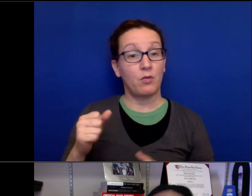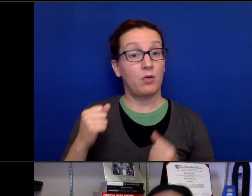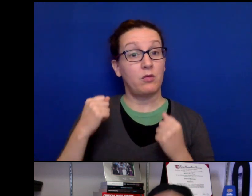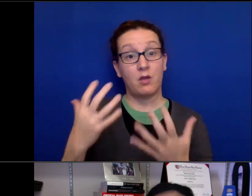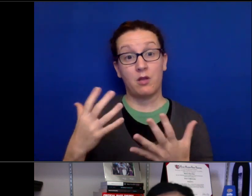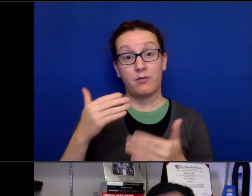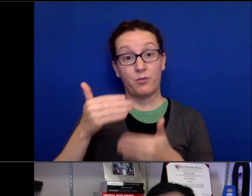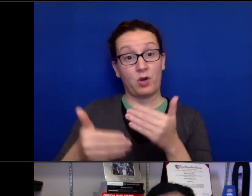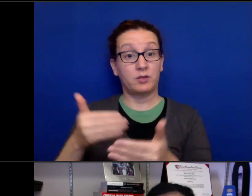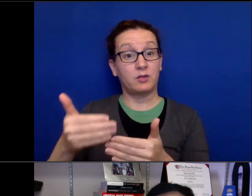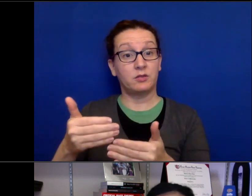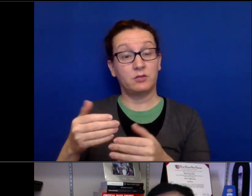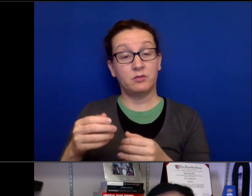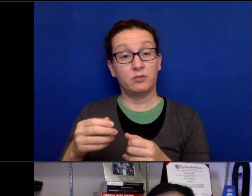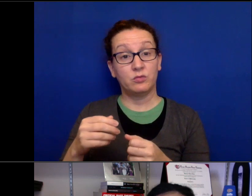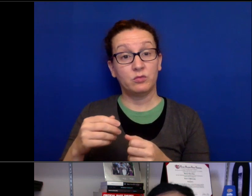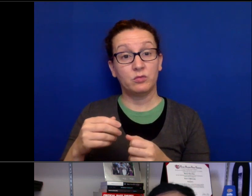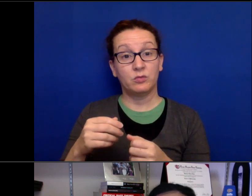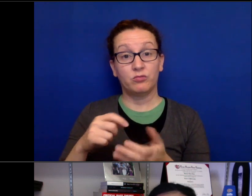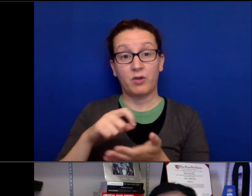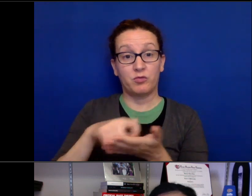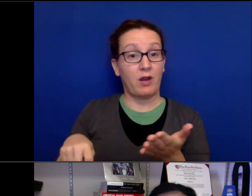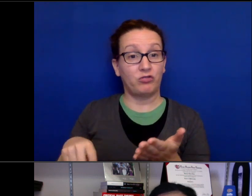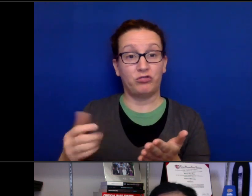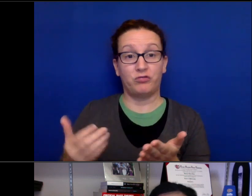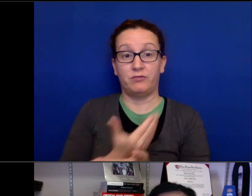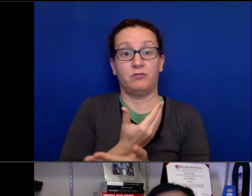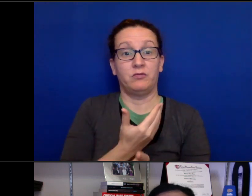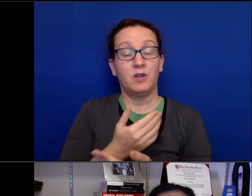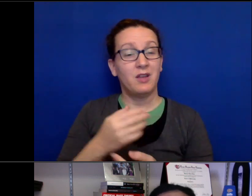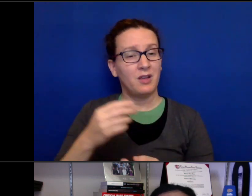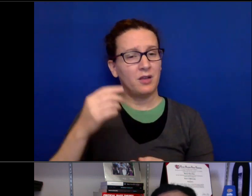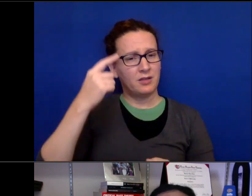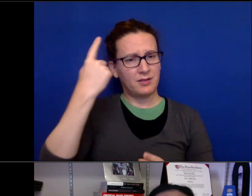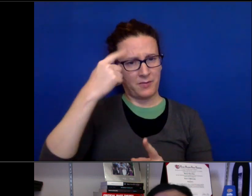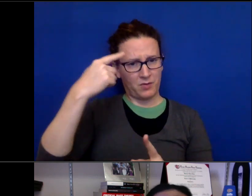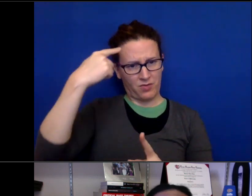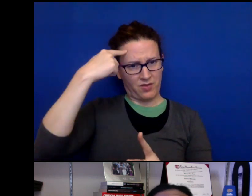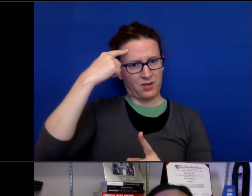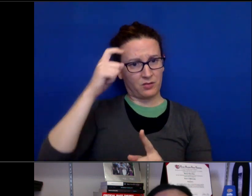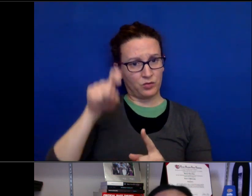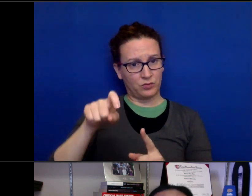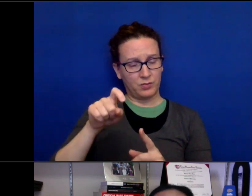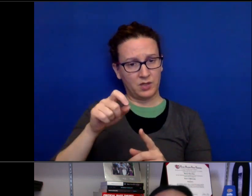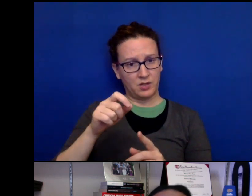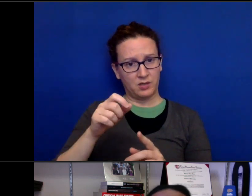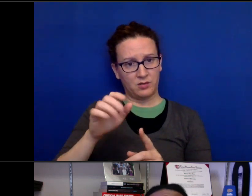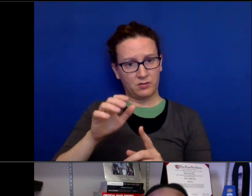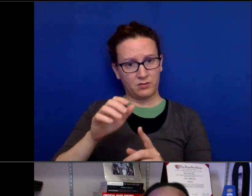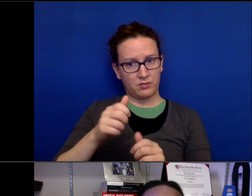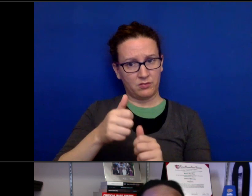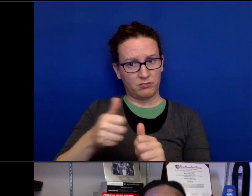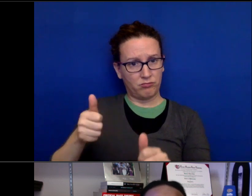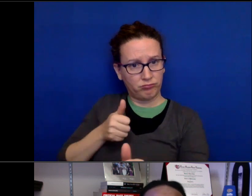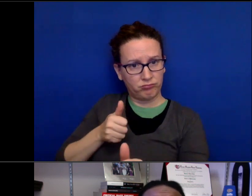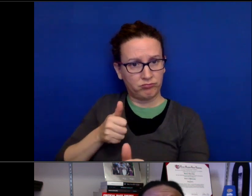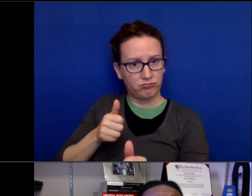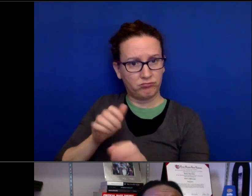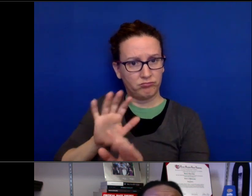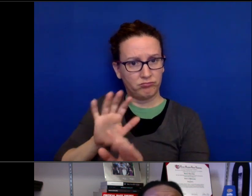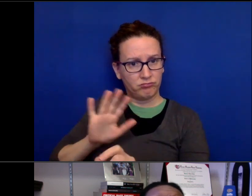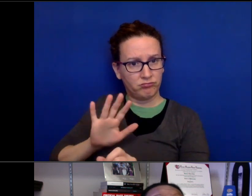the process from scratch. And if there's something that you think should be sort of foregrounded, as in like people